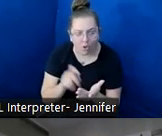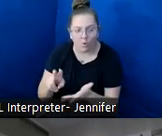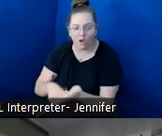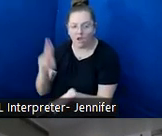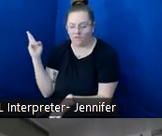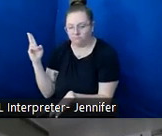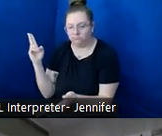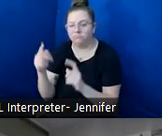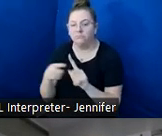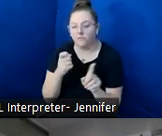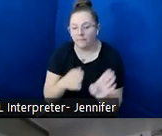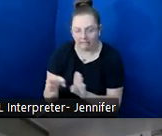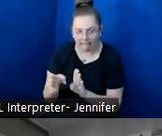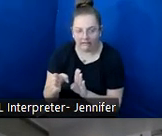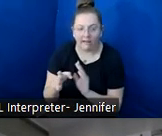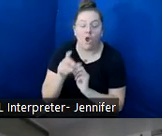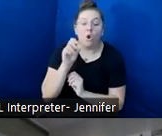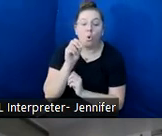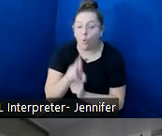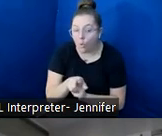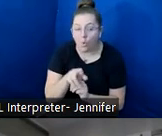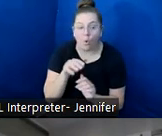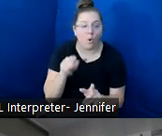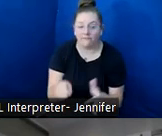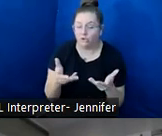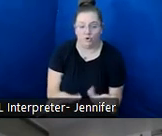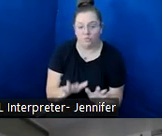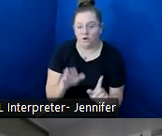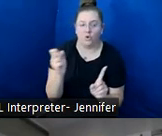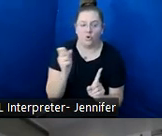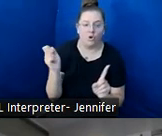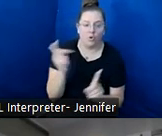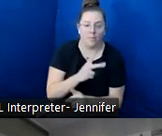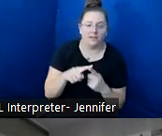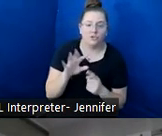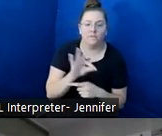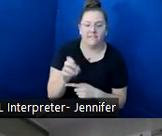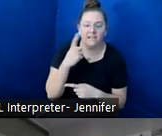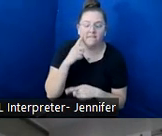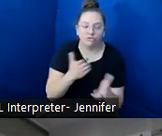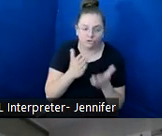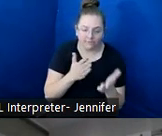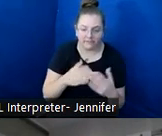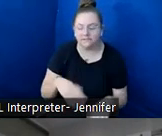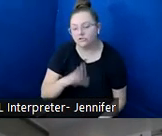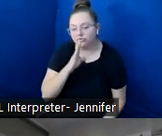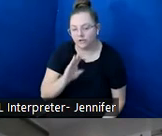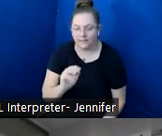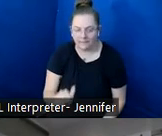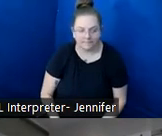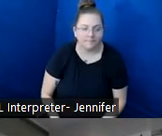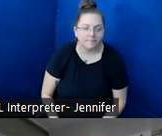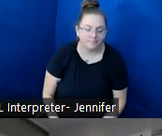an SNBC health plan, or to opt out and return to fee-for-service, often known as straight MA.